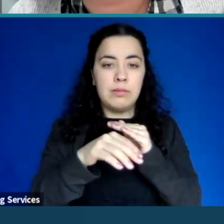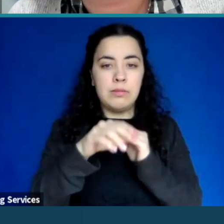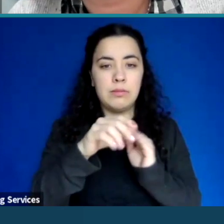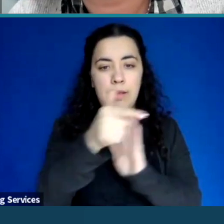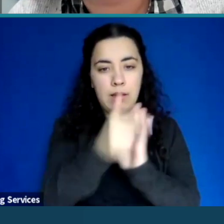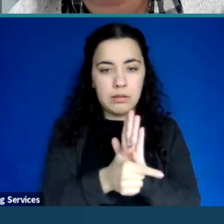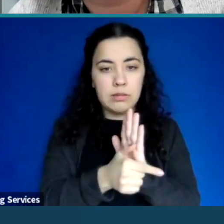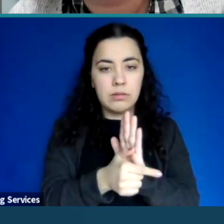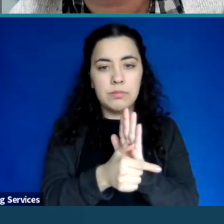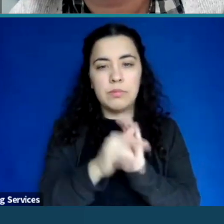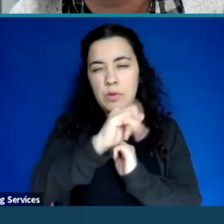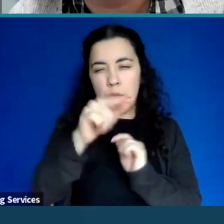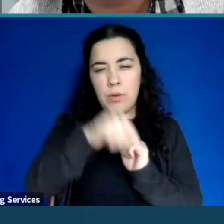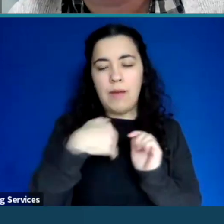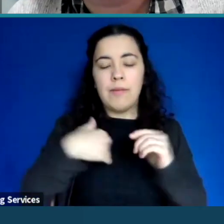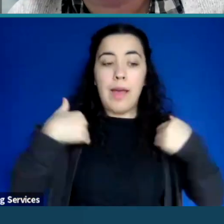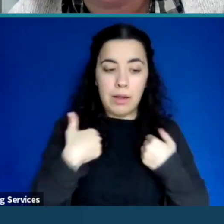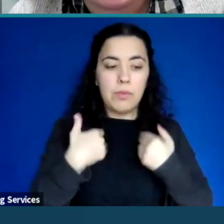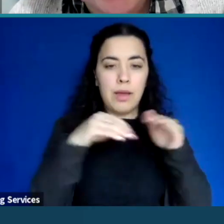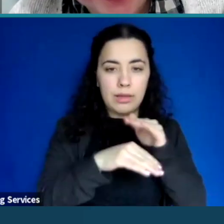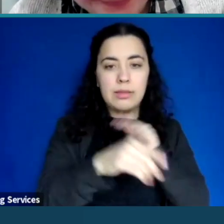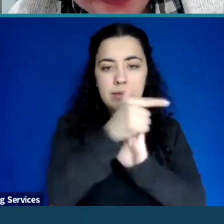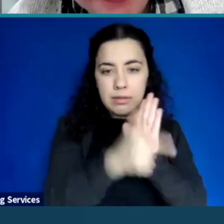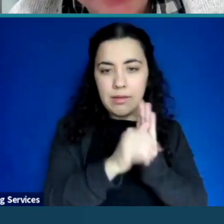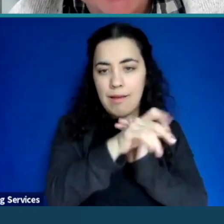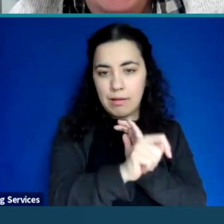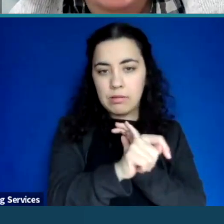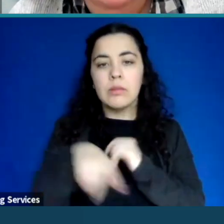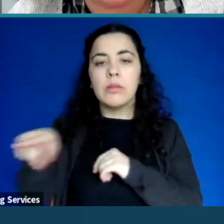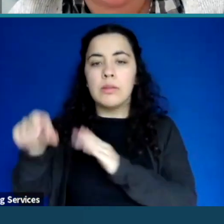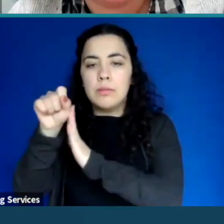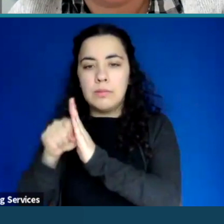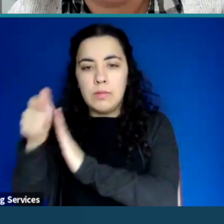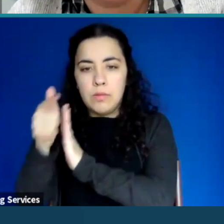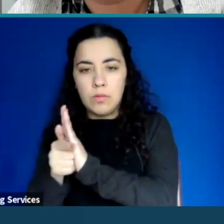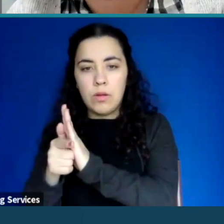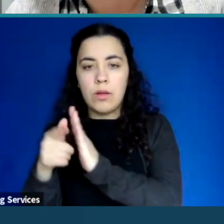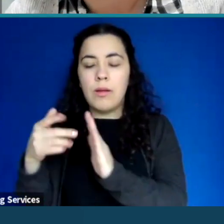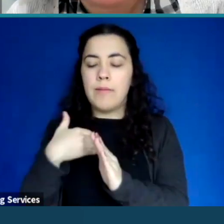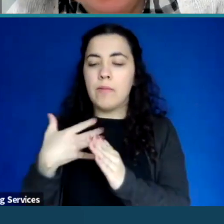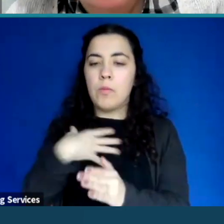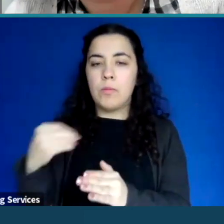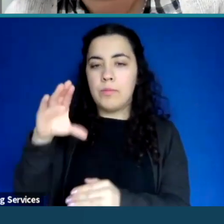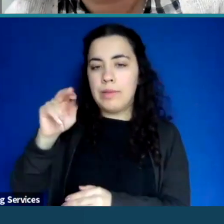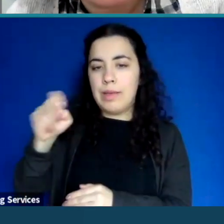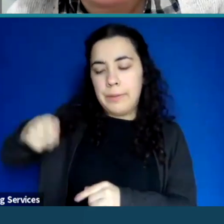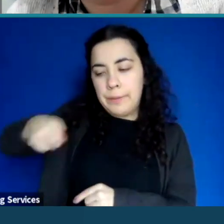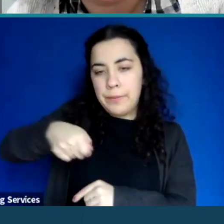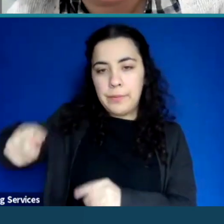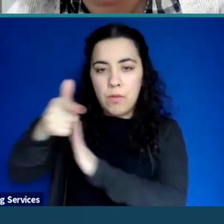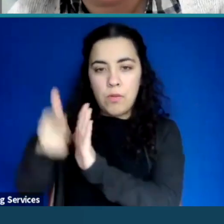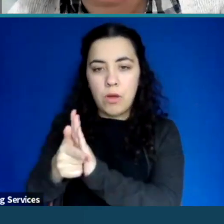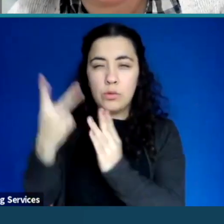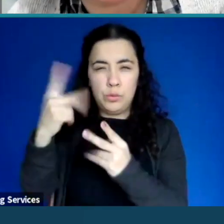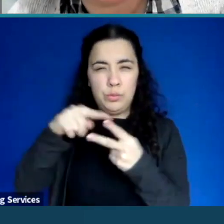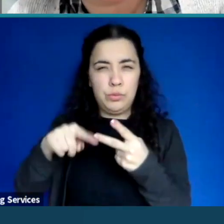So those are the two animals that are, so the two laws that cover service animals in training specifically in Illinois. And they